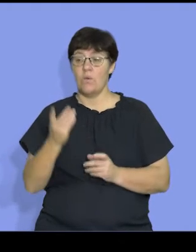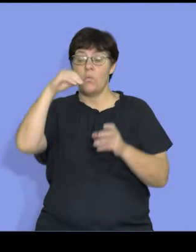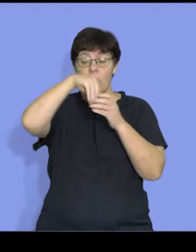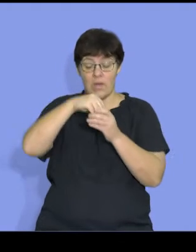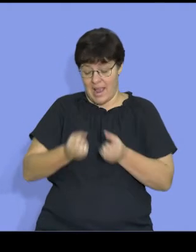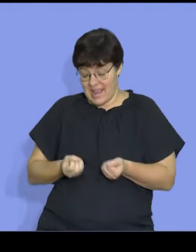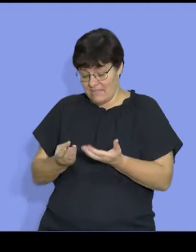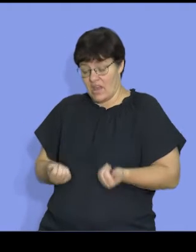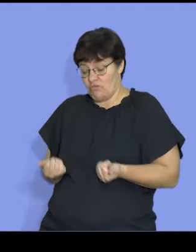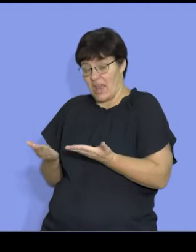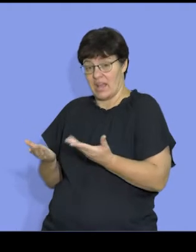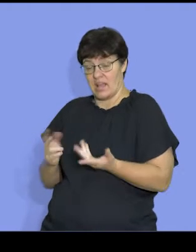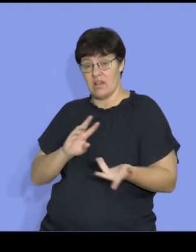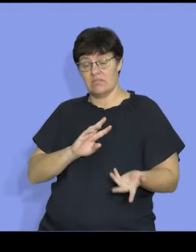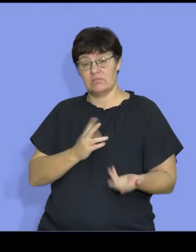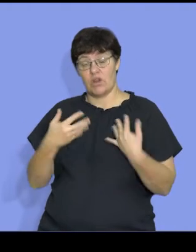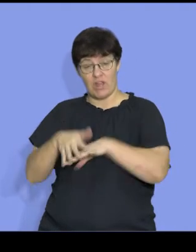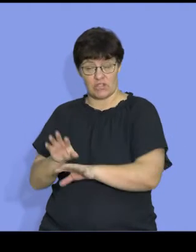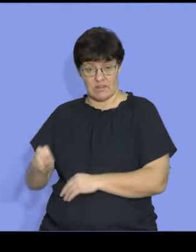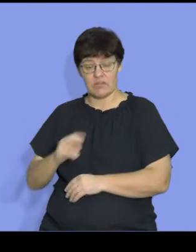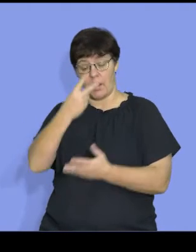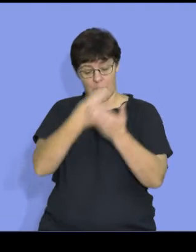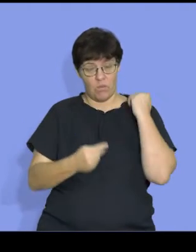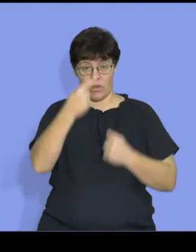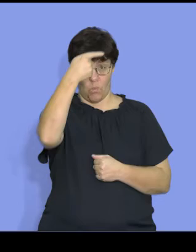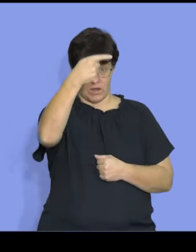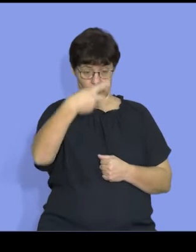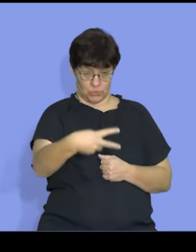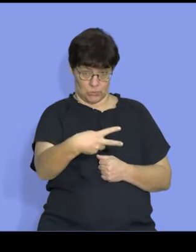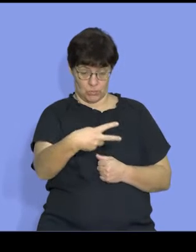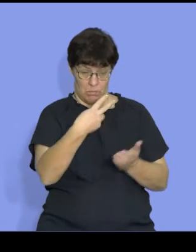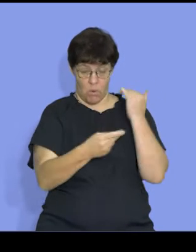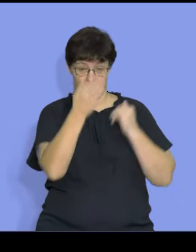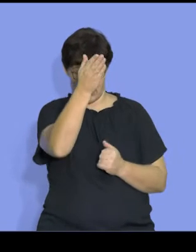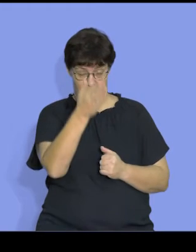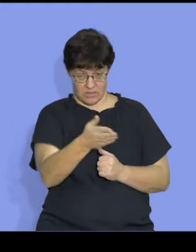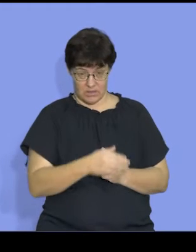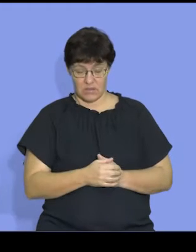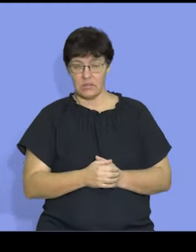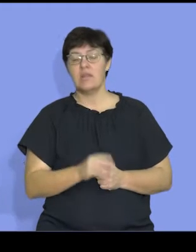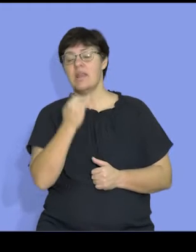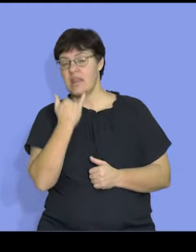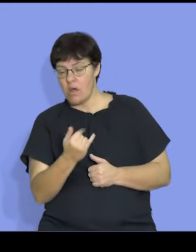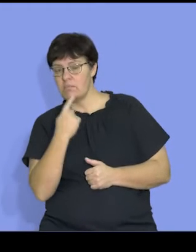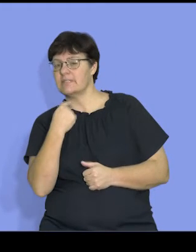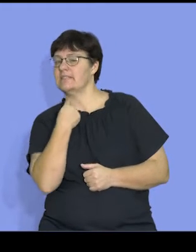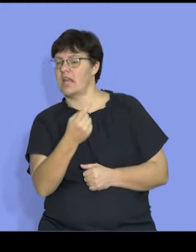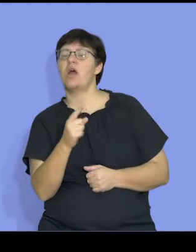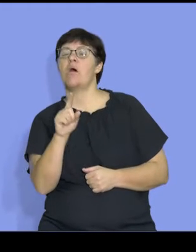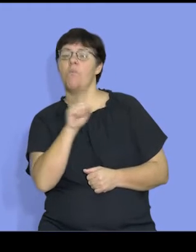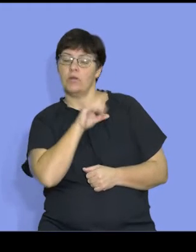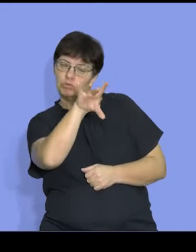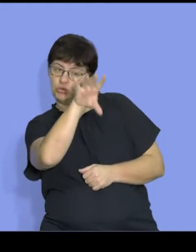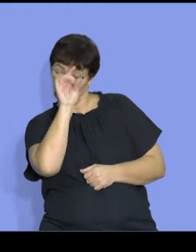This suggests that we're talking about both reaction 1 and reaction 2. And then after that, we're supposed to justify our